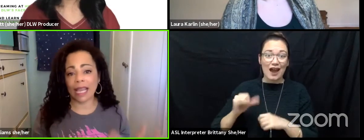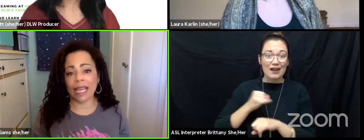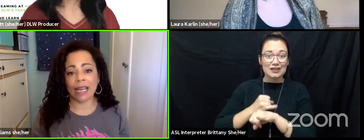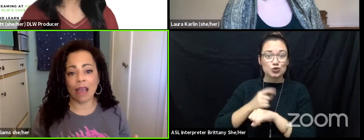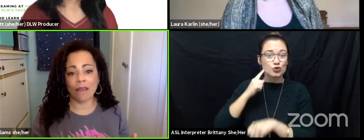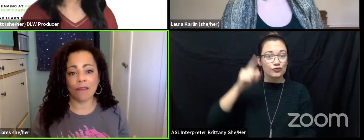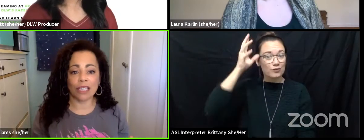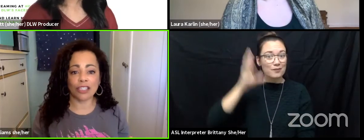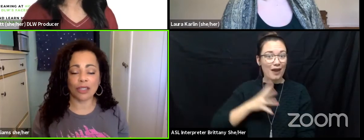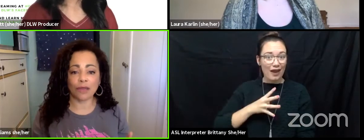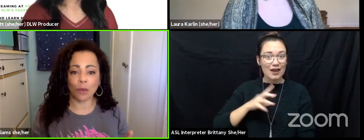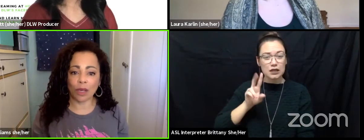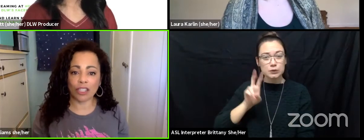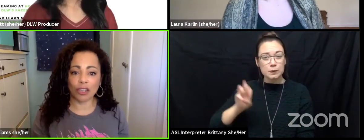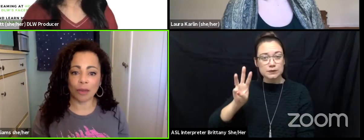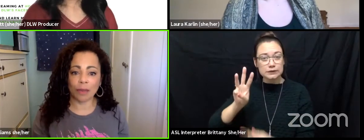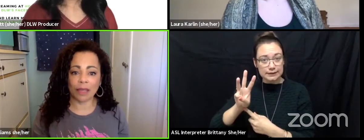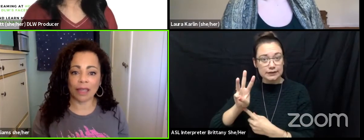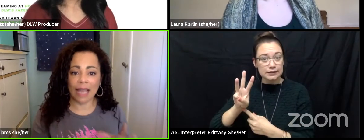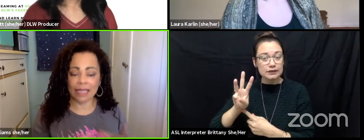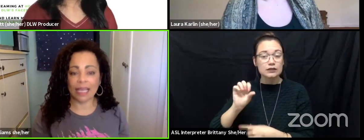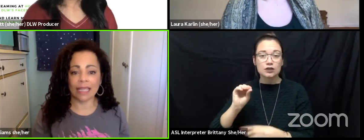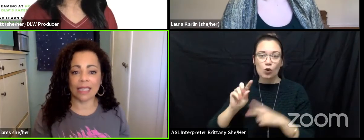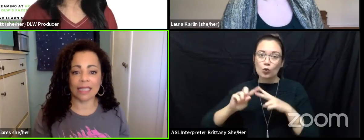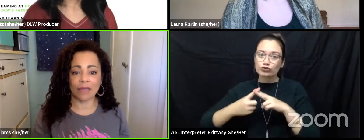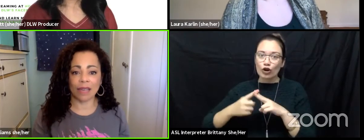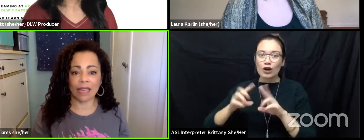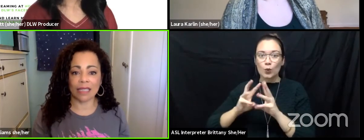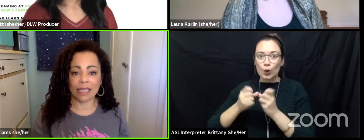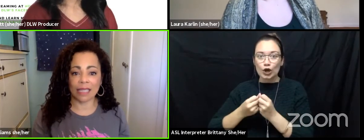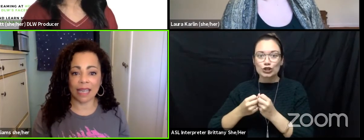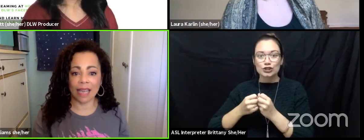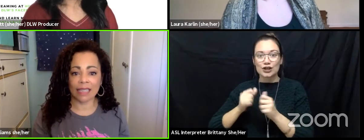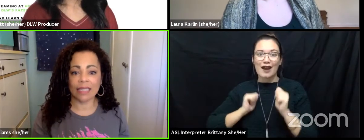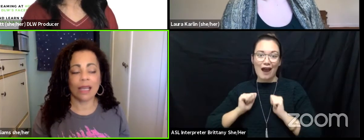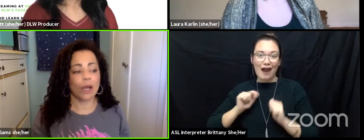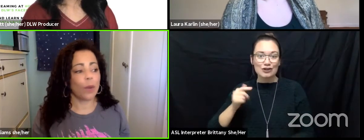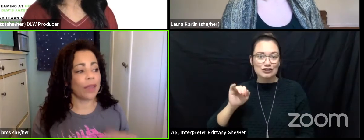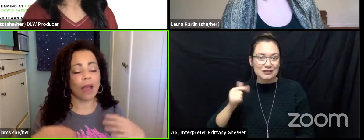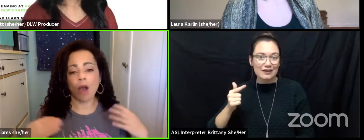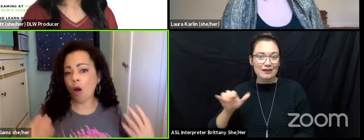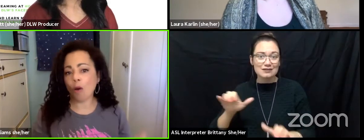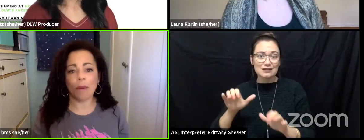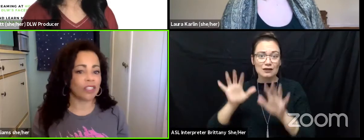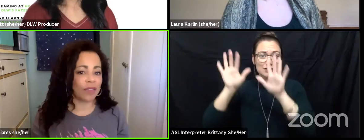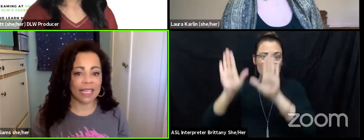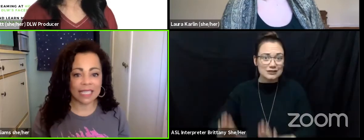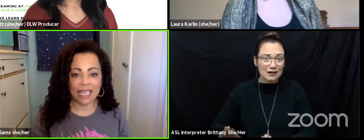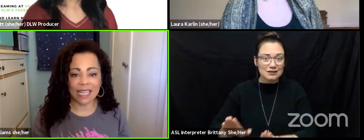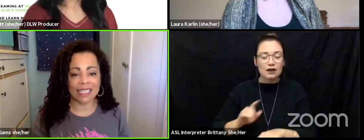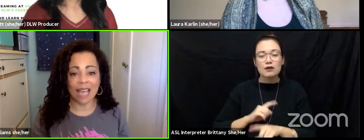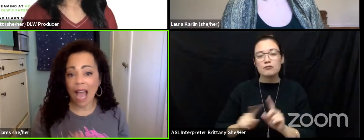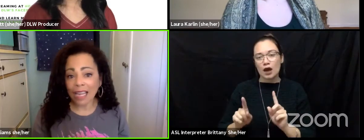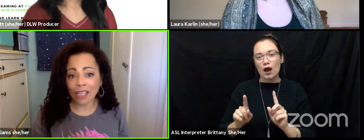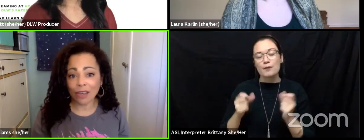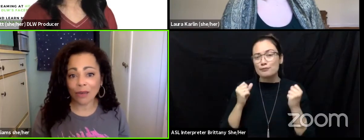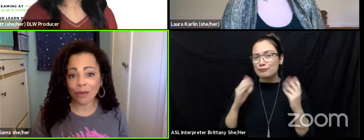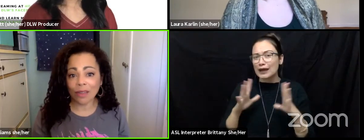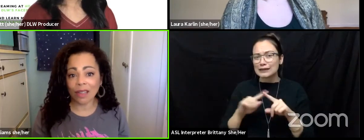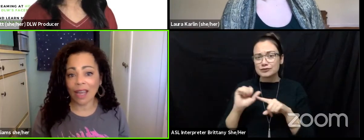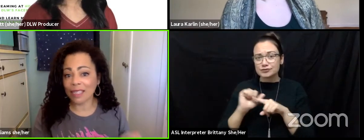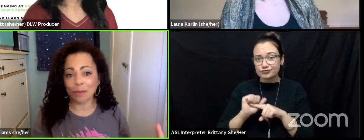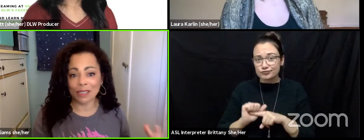bringing in a version of the workshop that the Actors Gang does every Sunday night with a whole bunch of exercises that I